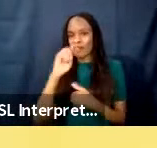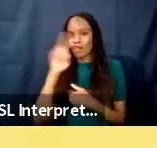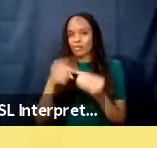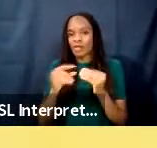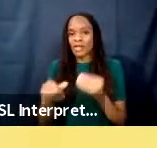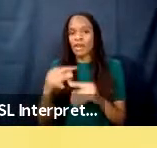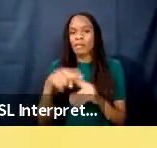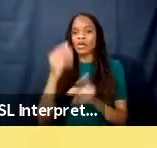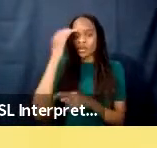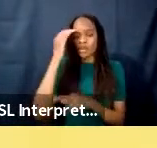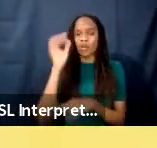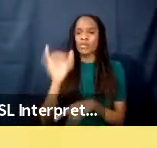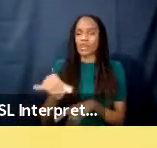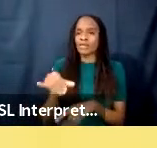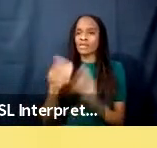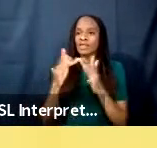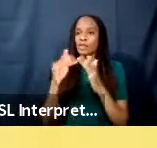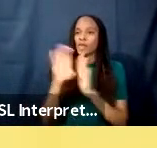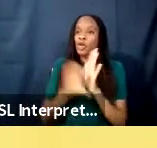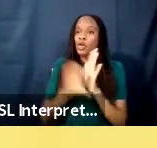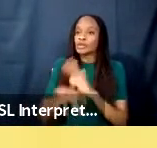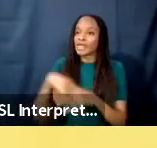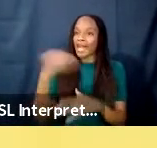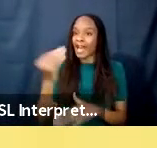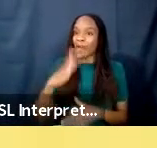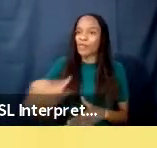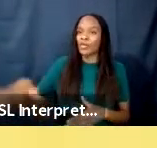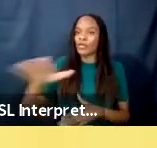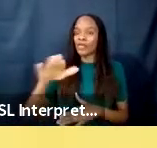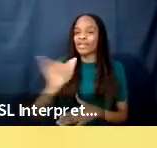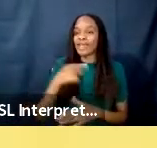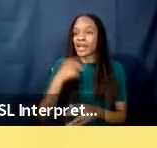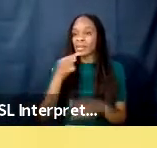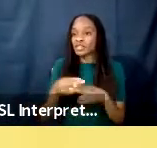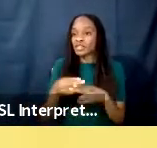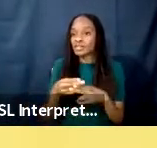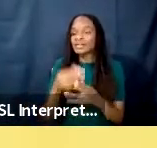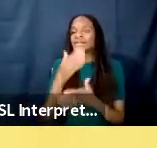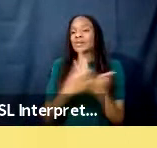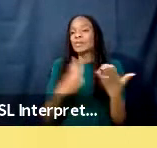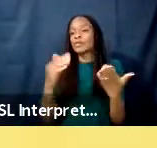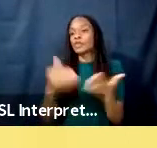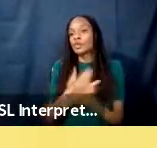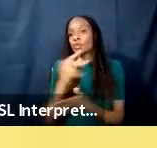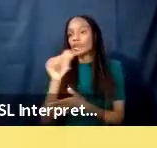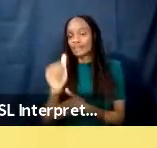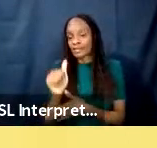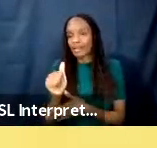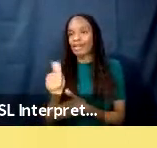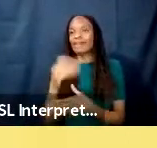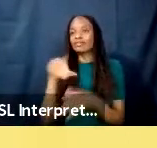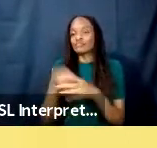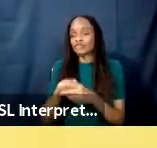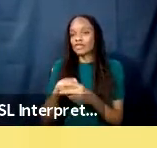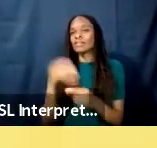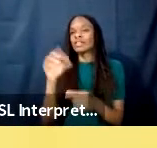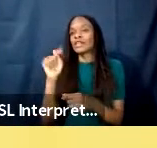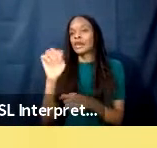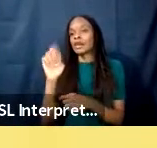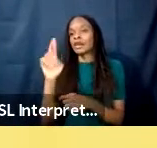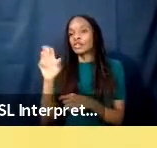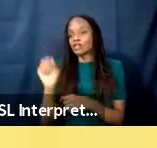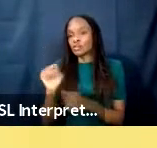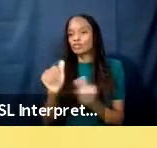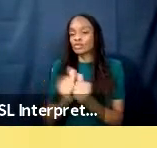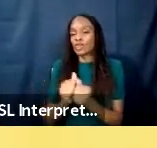that the network code is another agreement that's out there. And as I mentioned, some of the new media agreements do incorporate the terms of the network code.